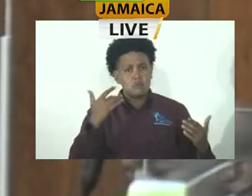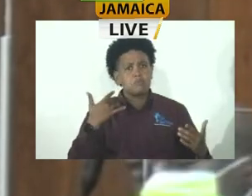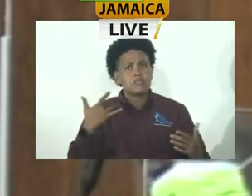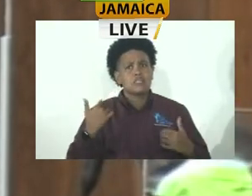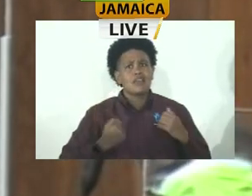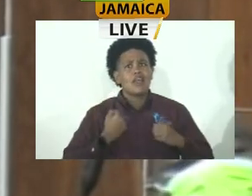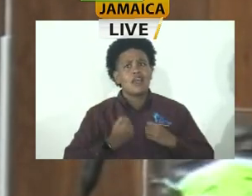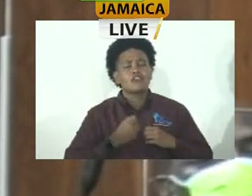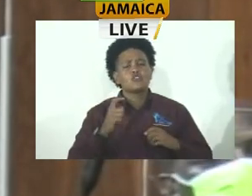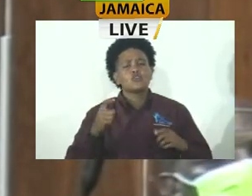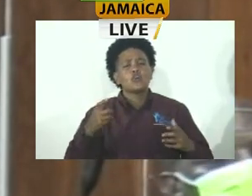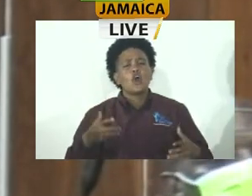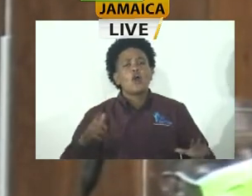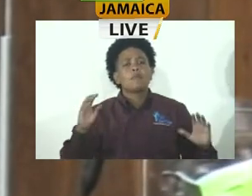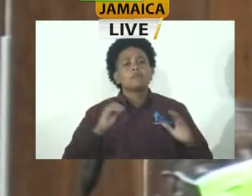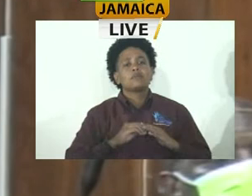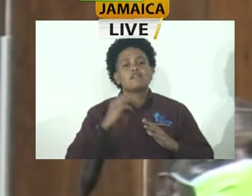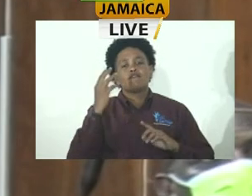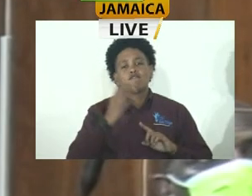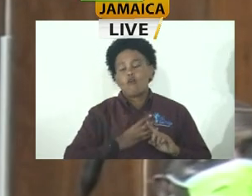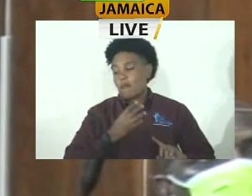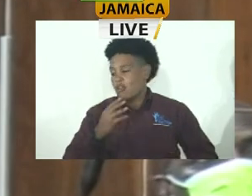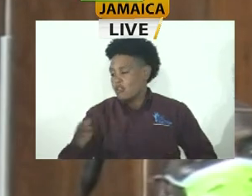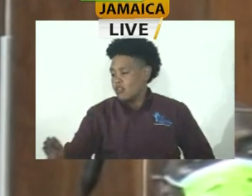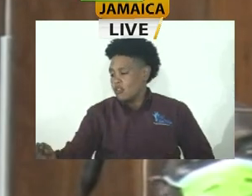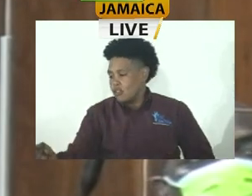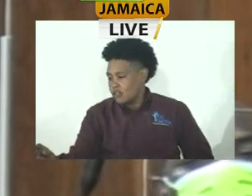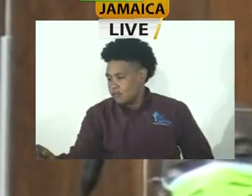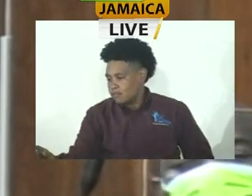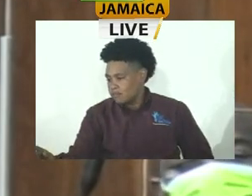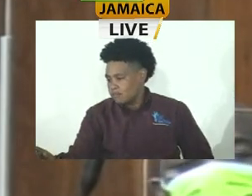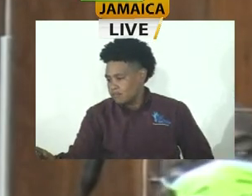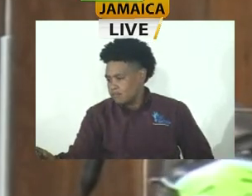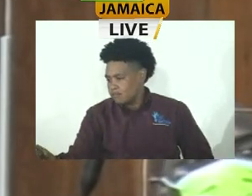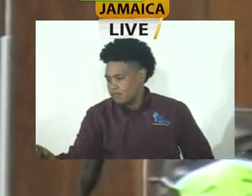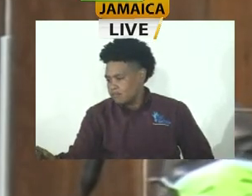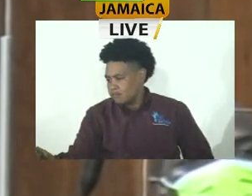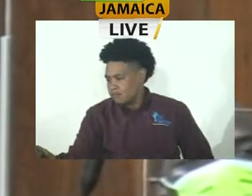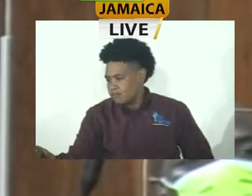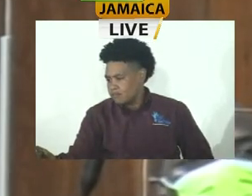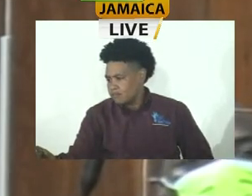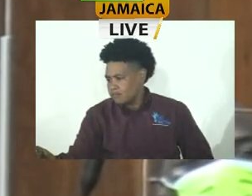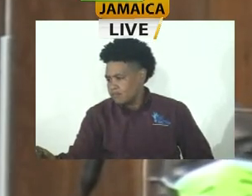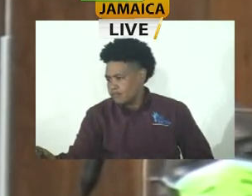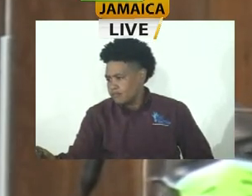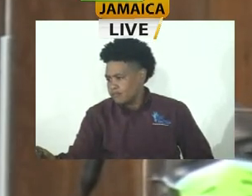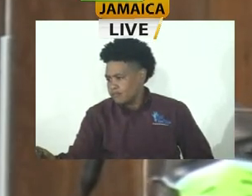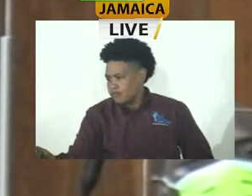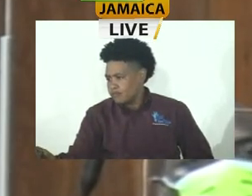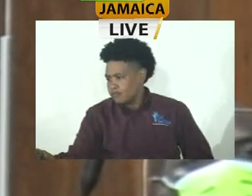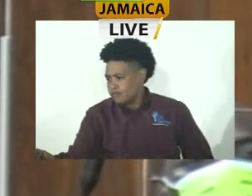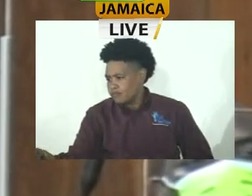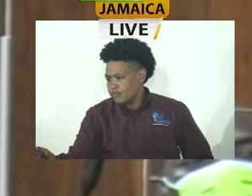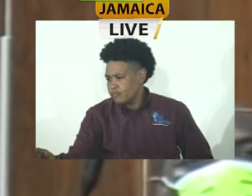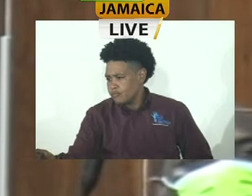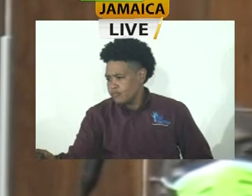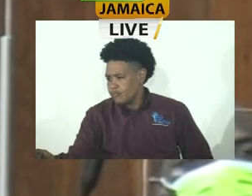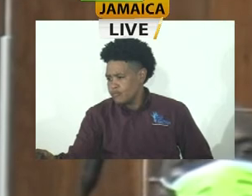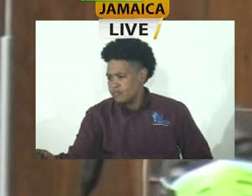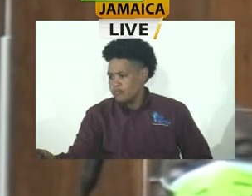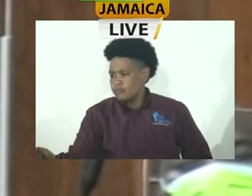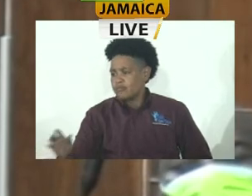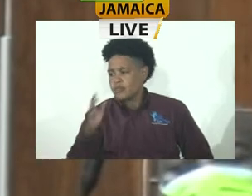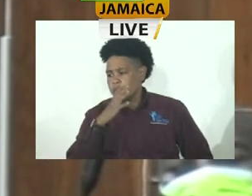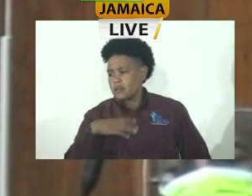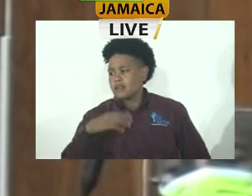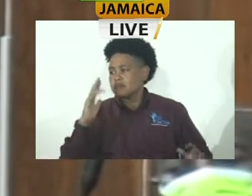also be completed within four months madam speaker three years ago i indicated in one of my presentation